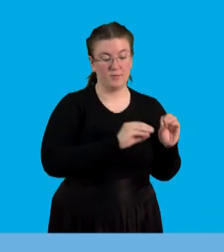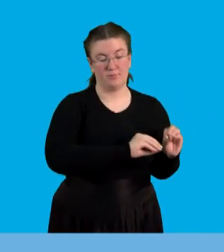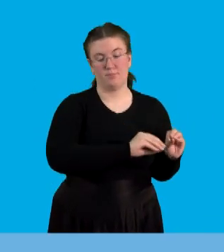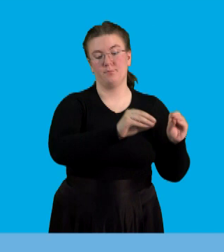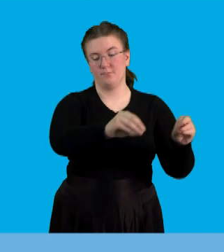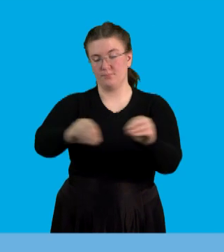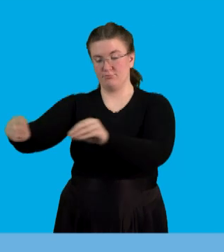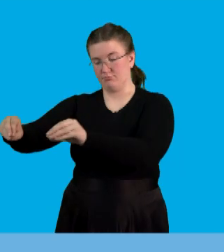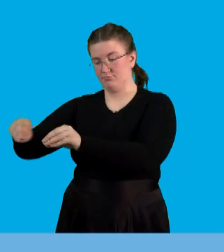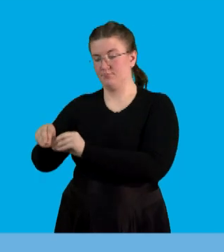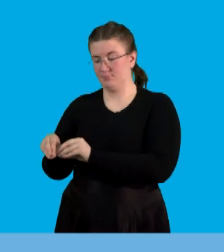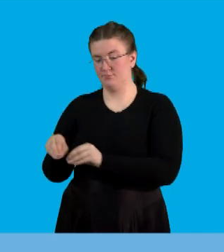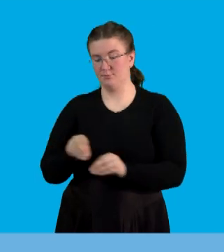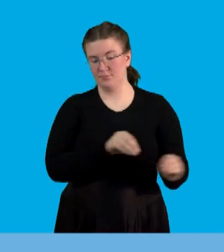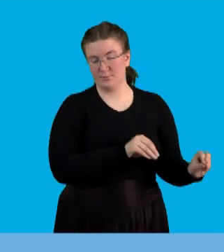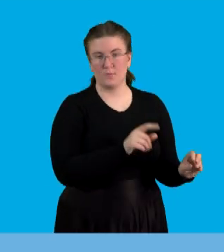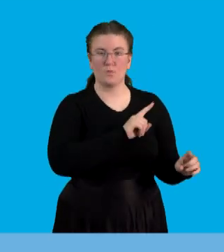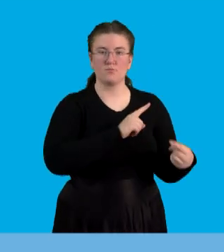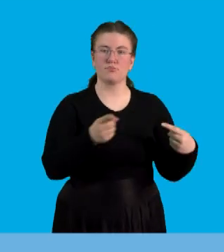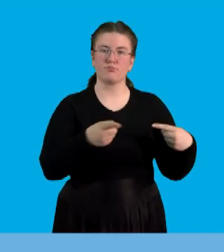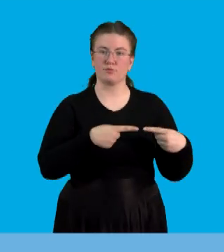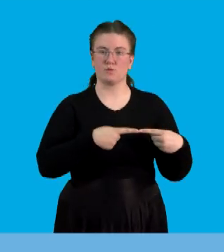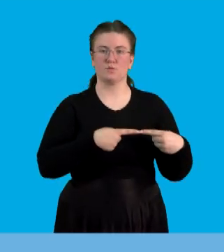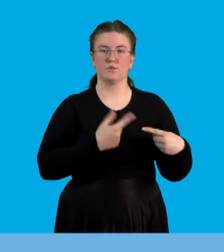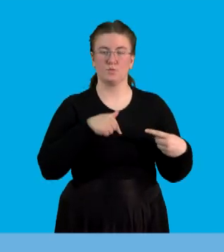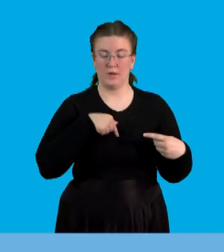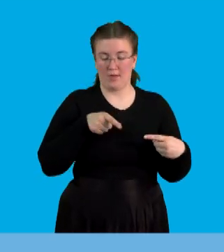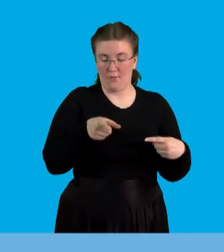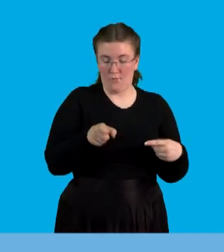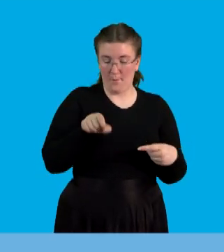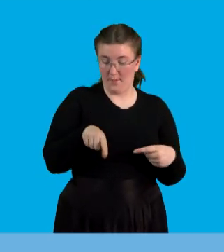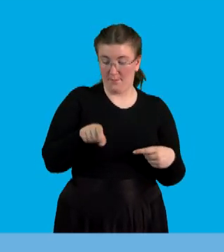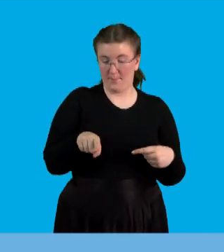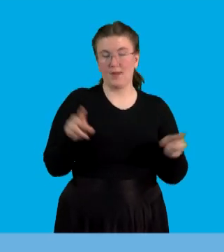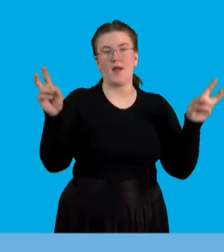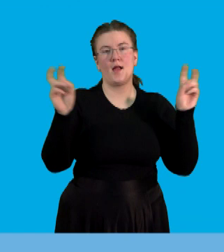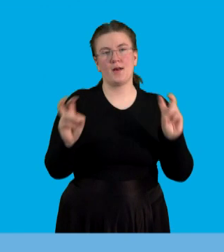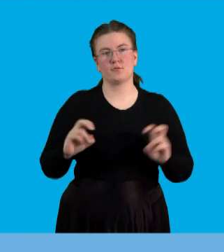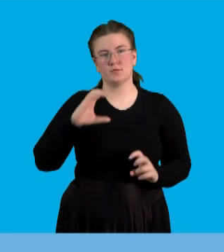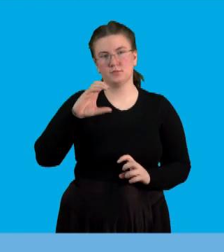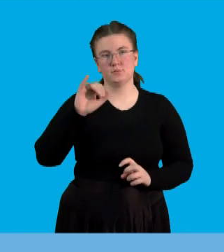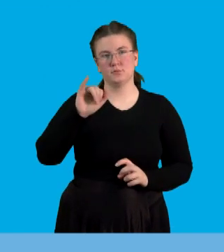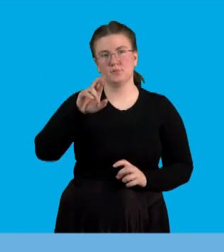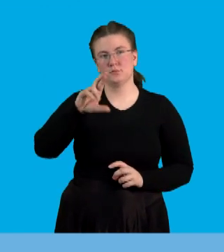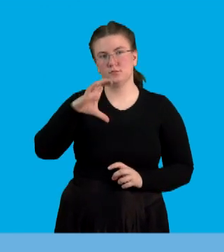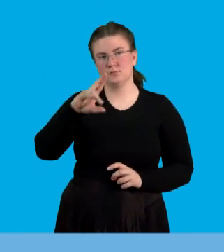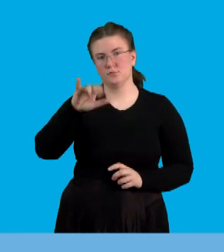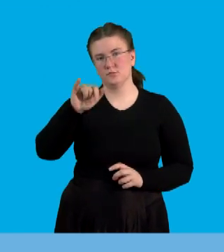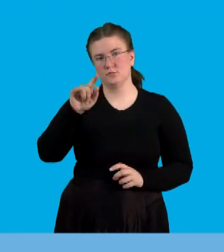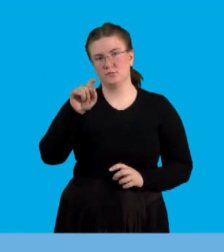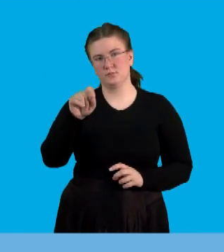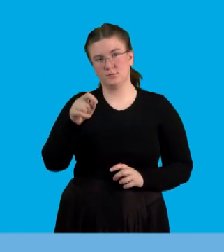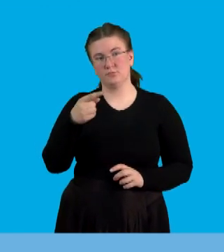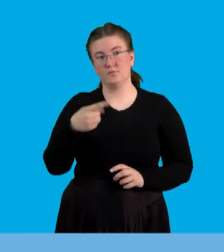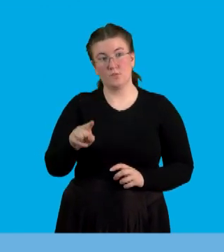closed circuit or in a complete closed manner, then we're saying that it is an electric circuit. Now for this circuit to function, it needs